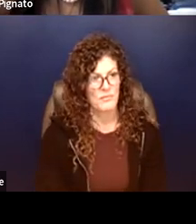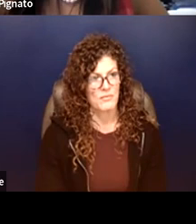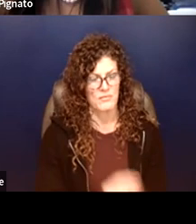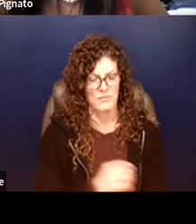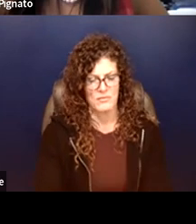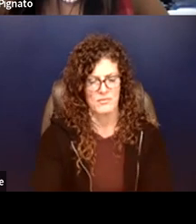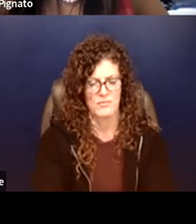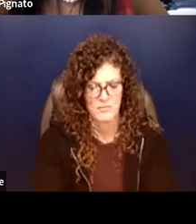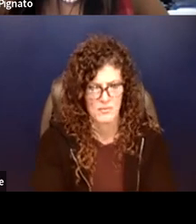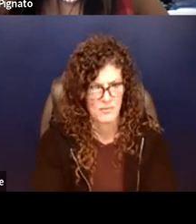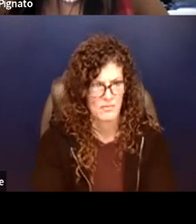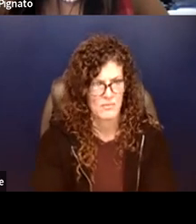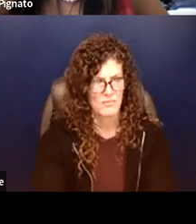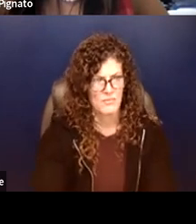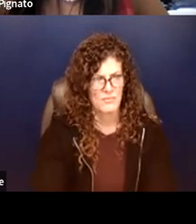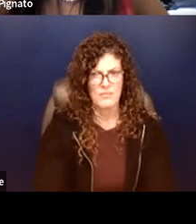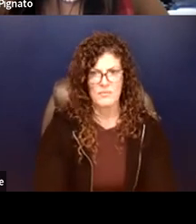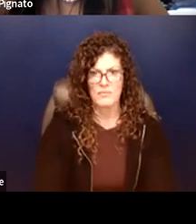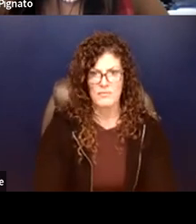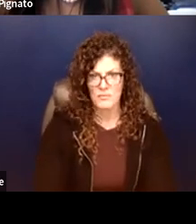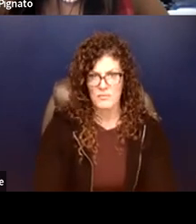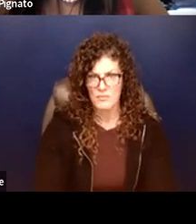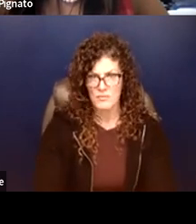Eric, you can unmute.